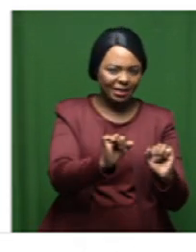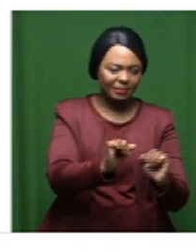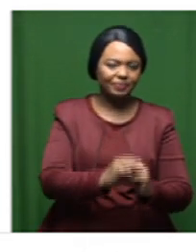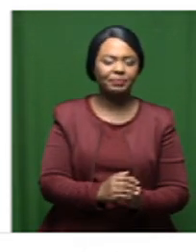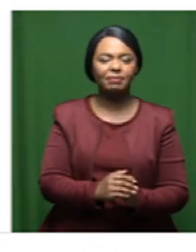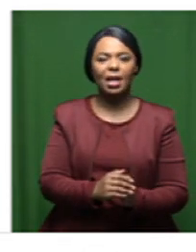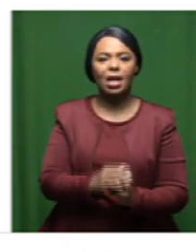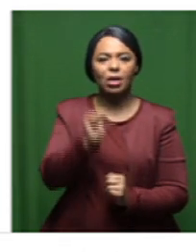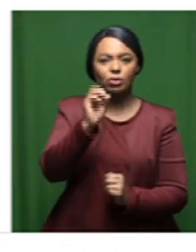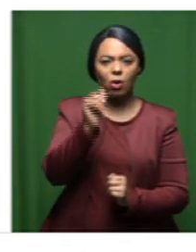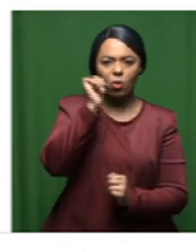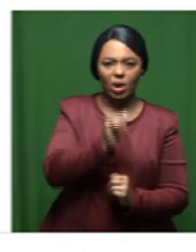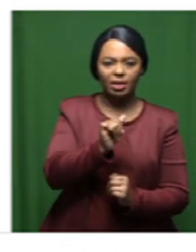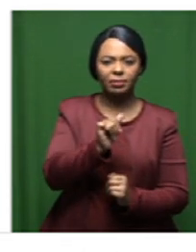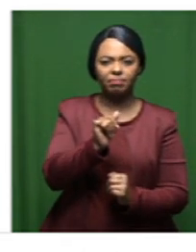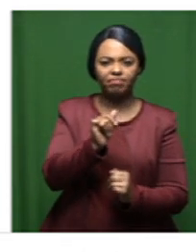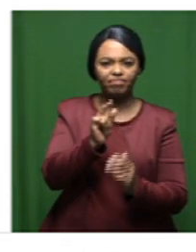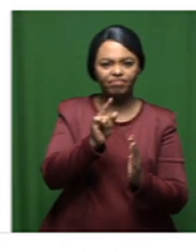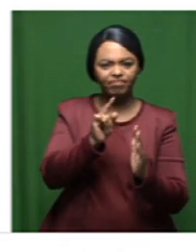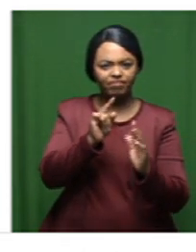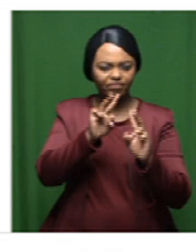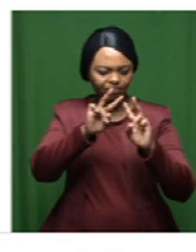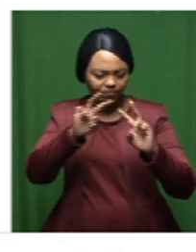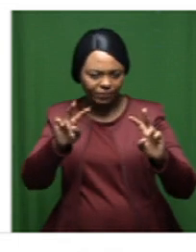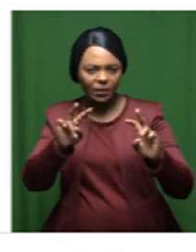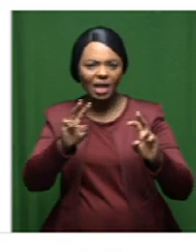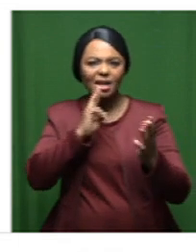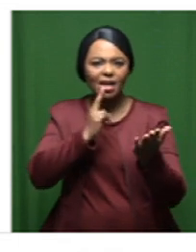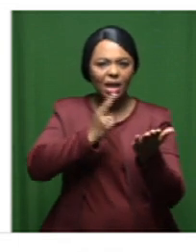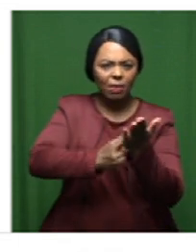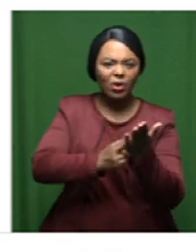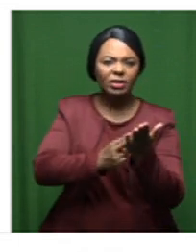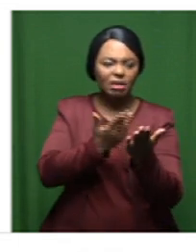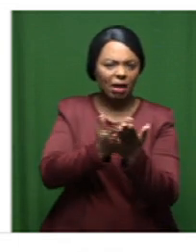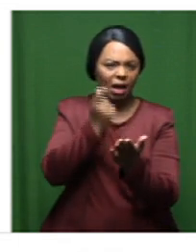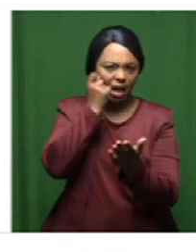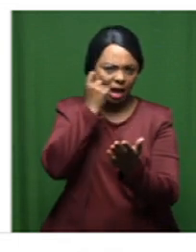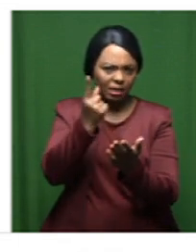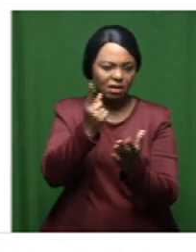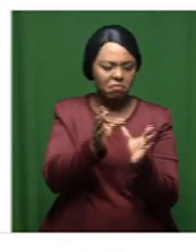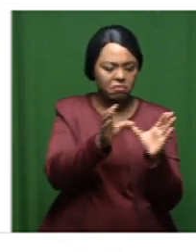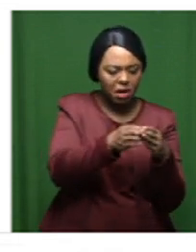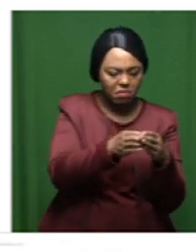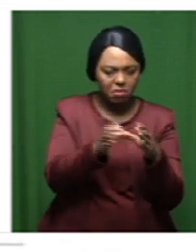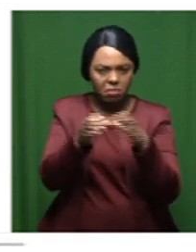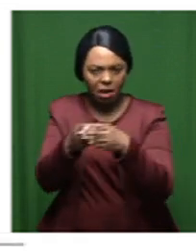So what you see when you open this very easy to understand report is we have grouped these